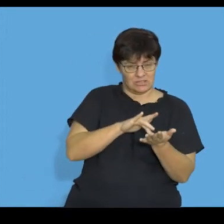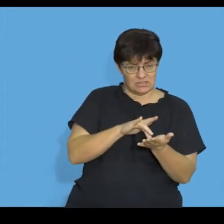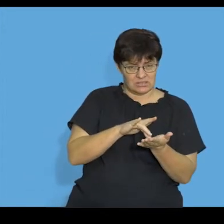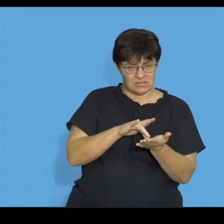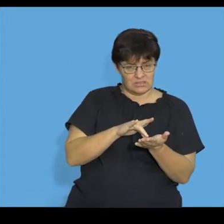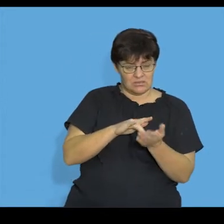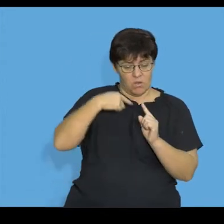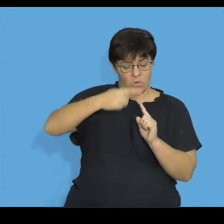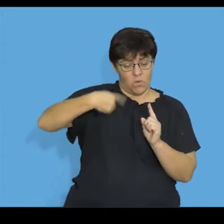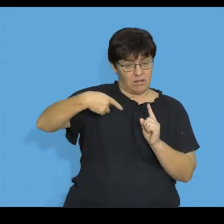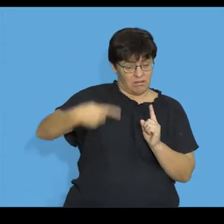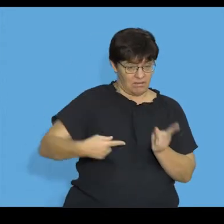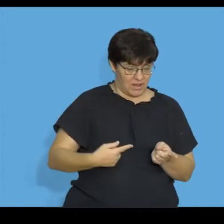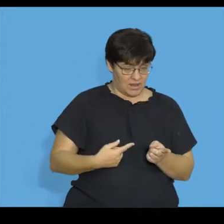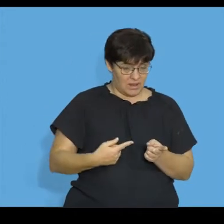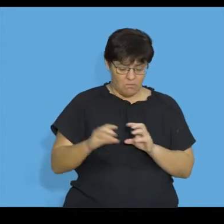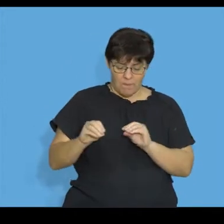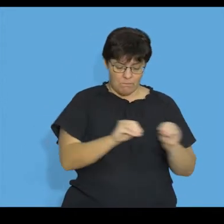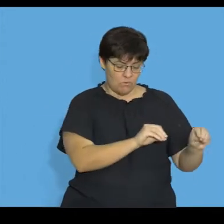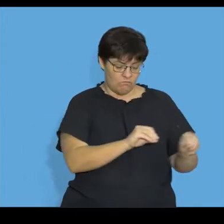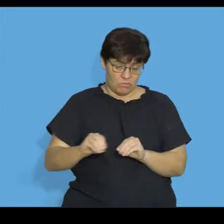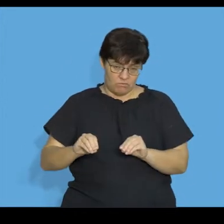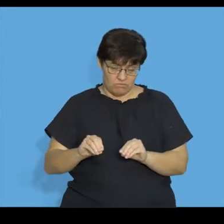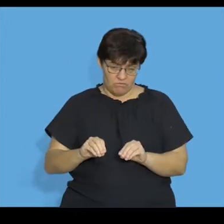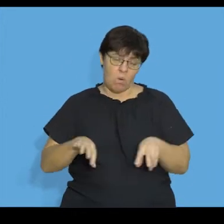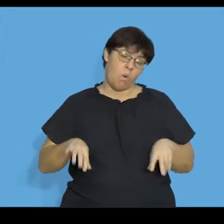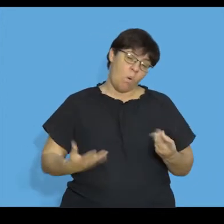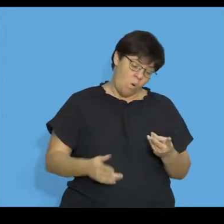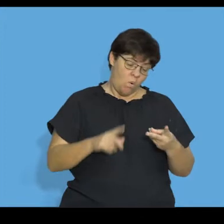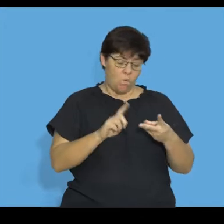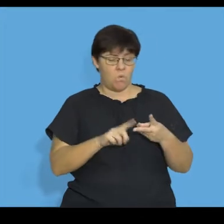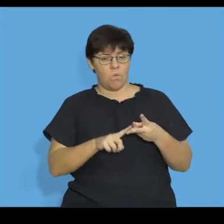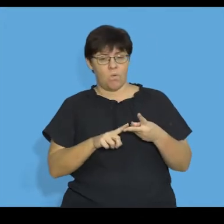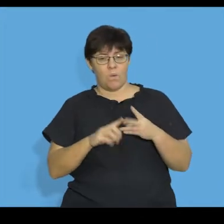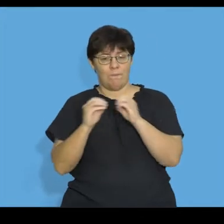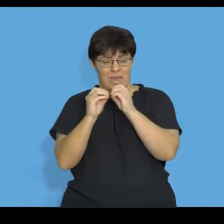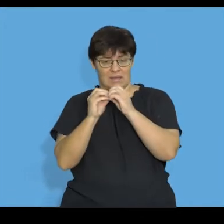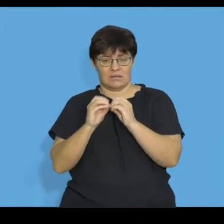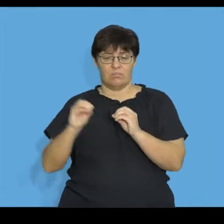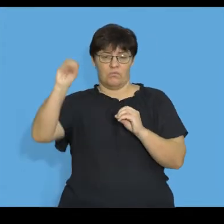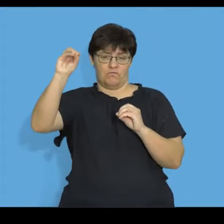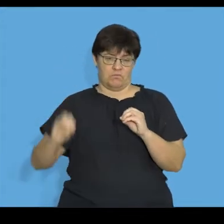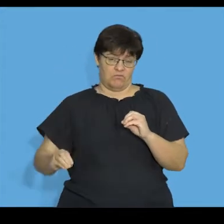a coil, so you can move a coil, or you can move a magnet.